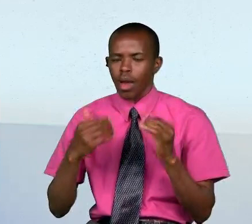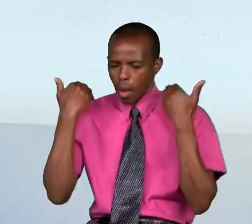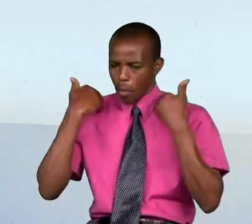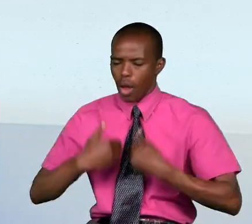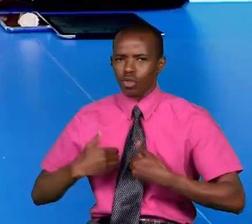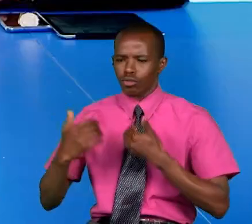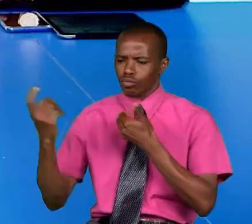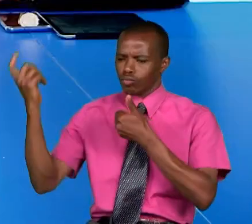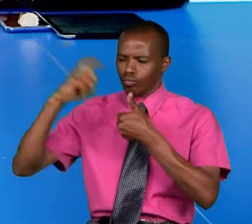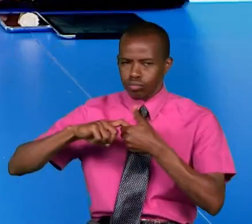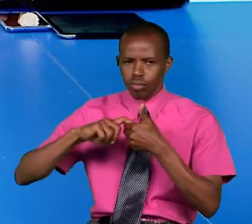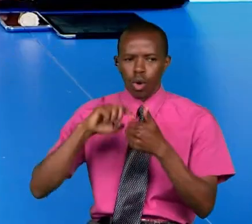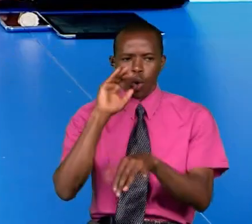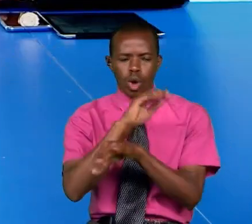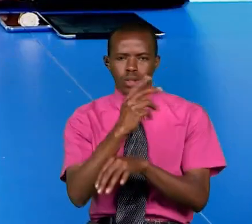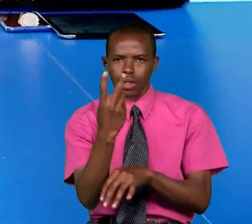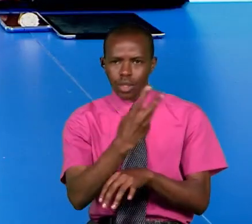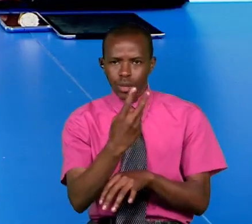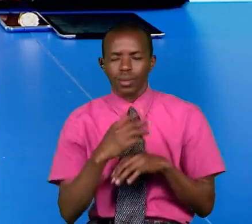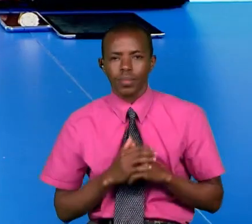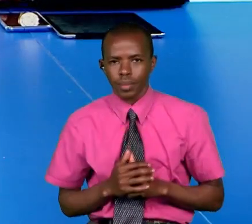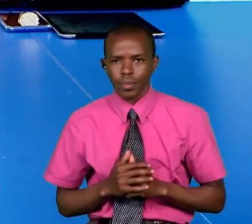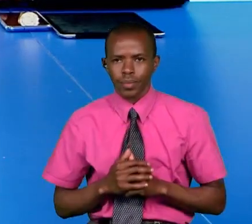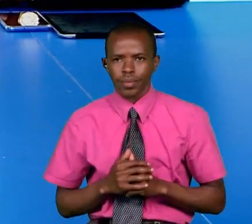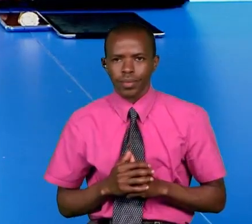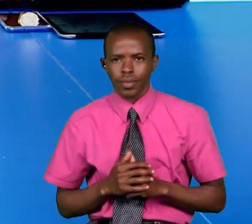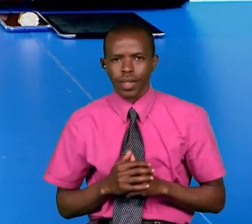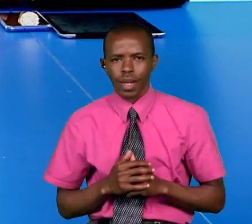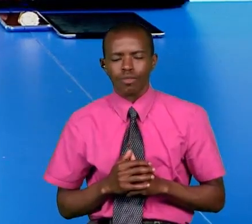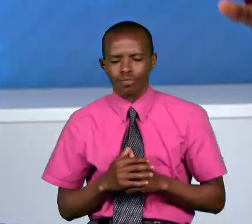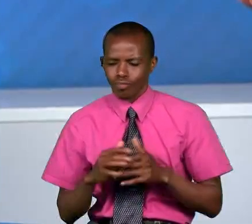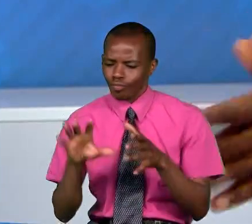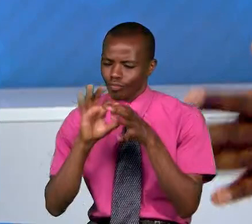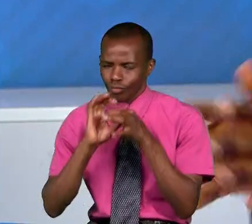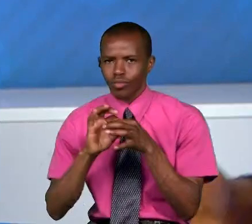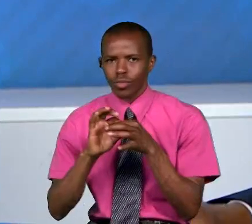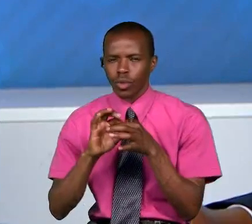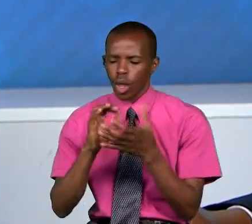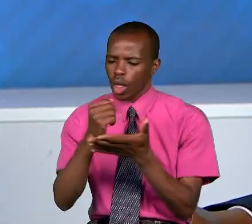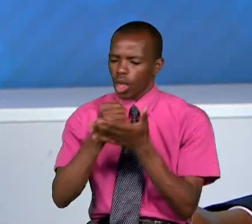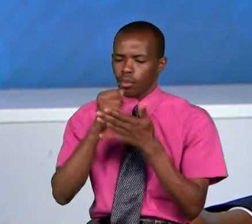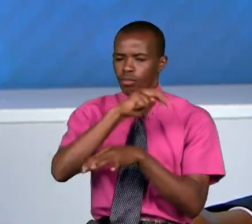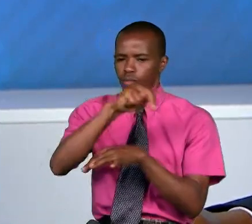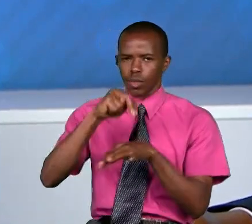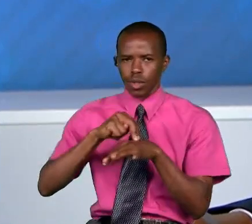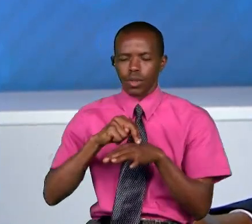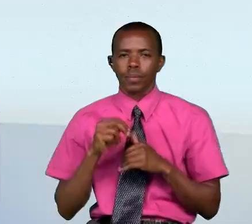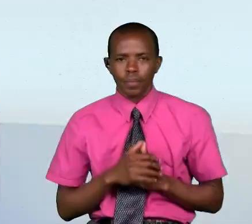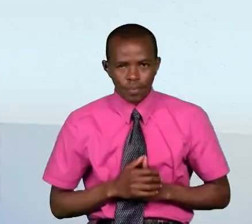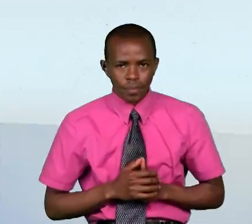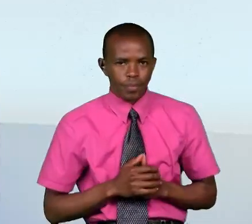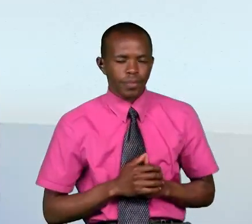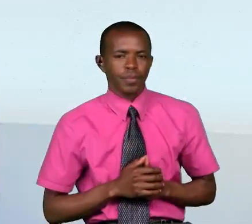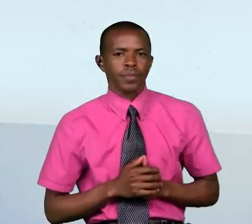call to the two, that they may really, you know, bat the hatchet and come together for the sake of the nation. Mm. Yes, yes. And